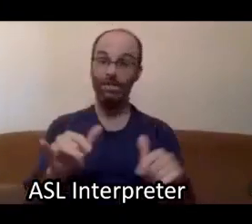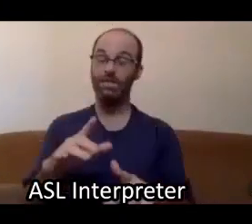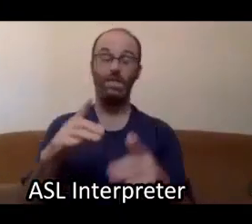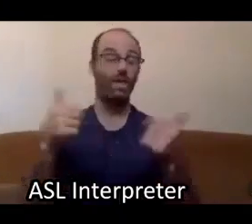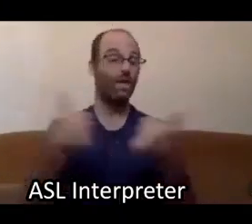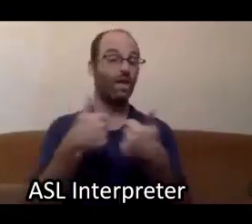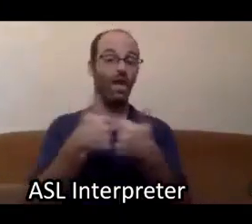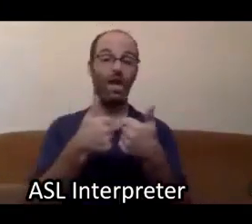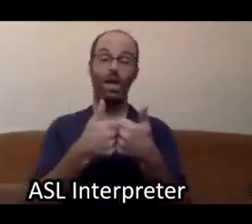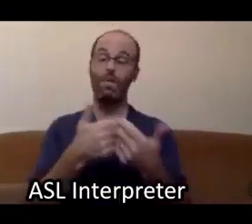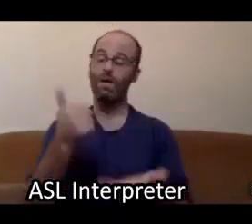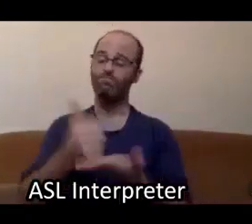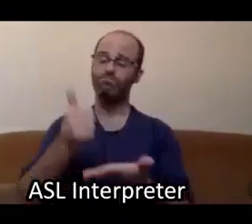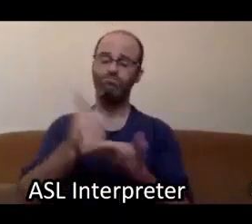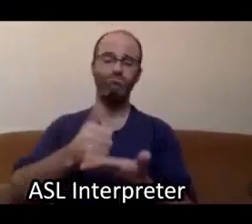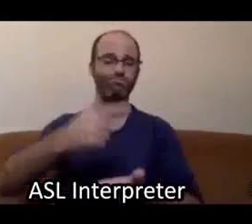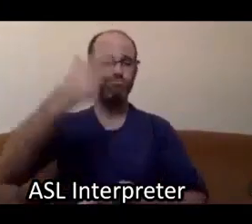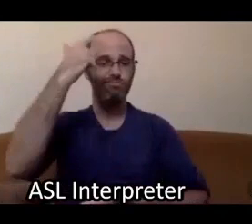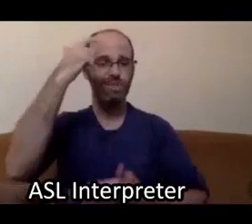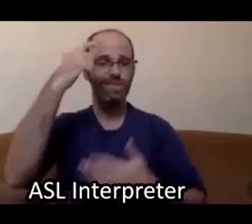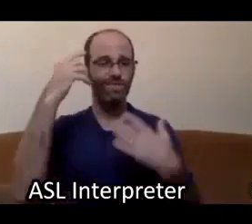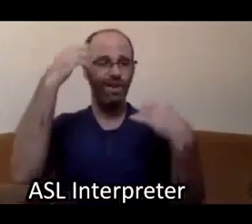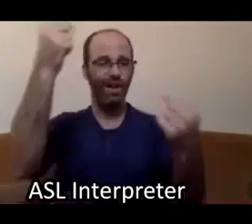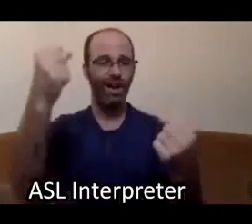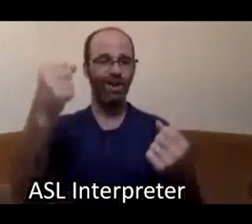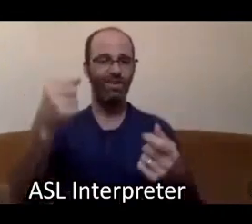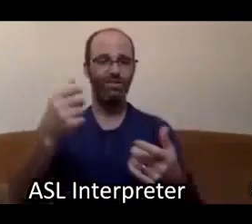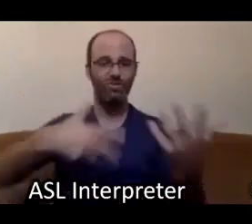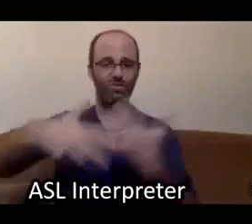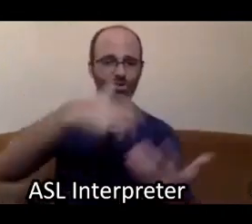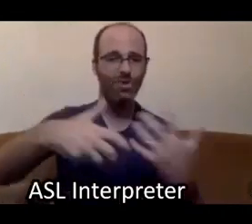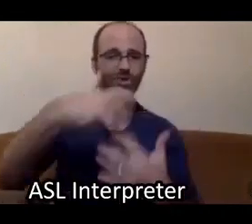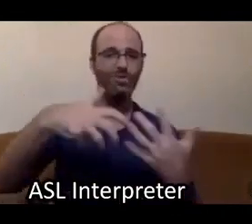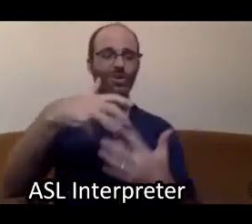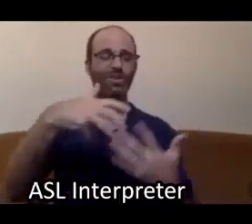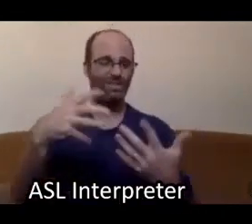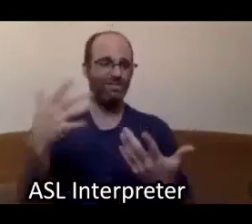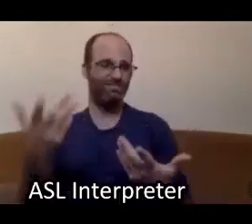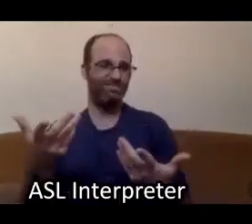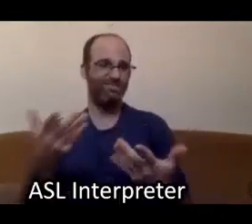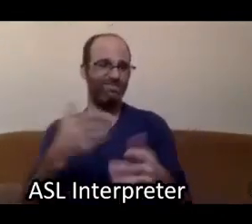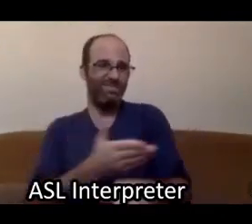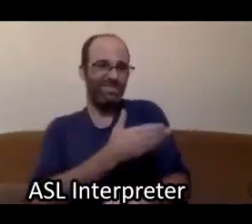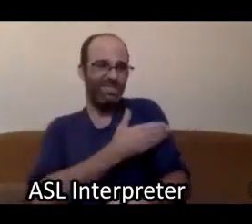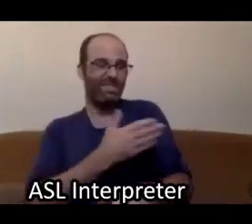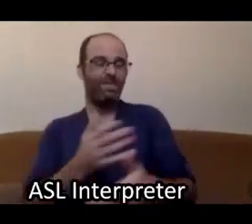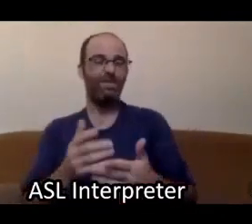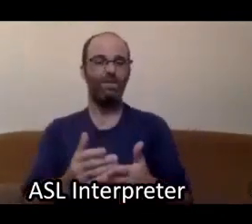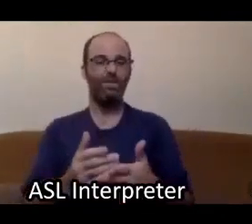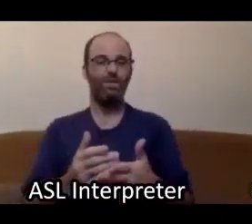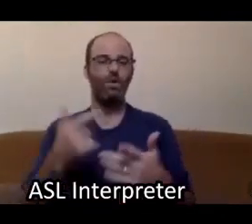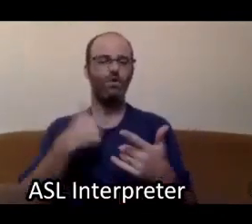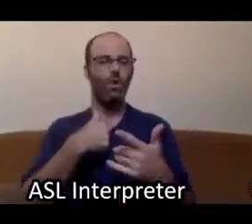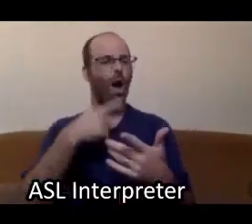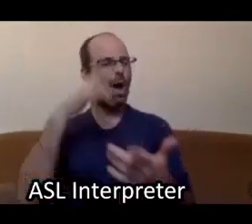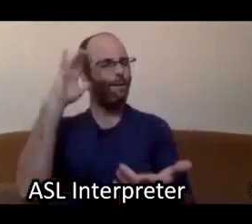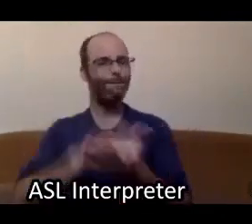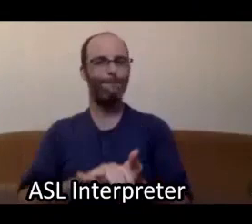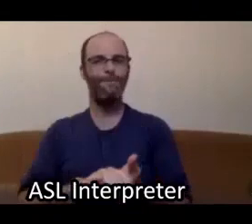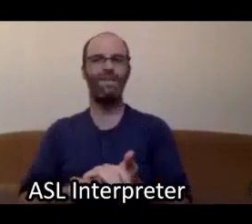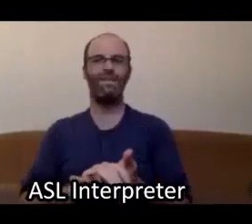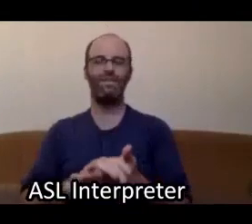and for social interaction, and so I am a big believer in making it possible for everyone to play